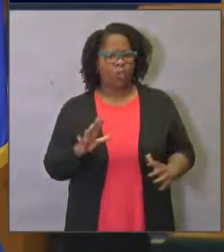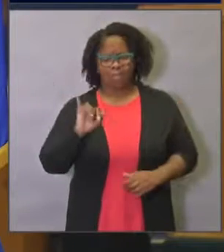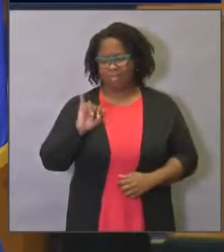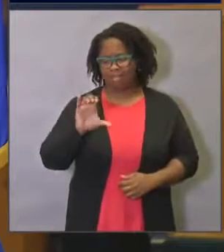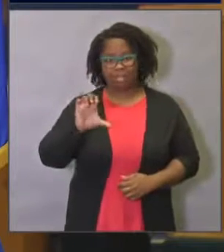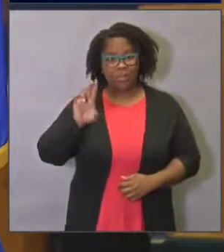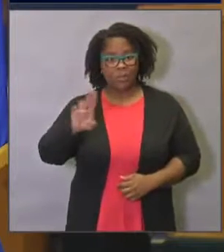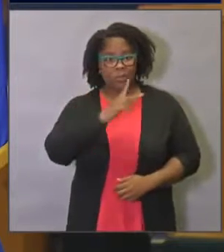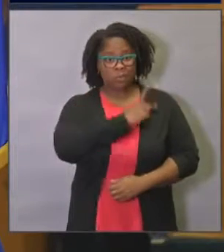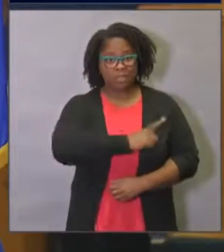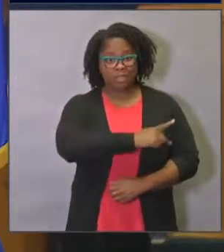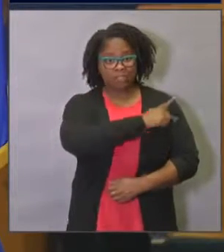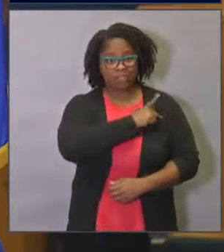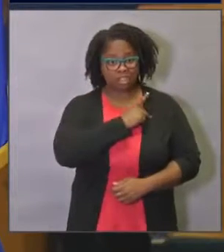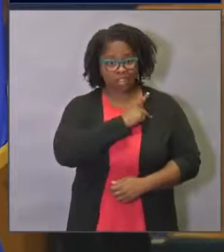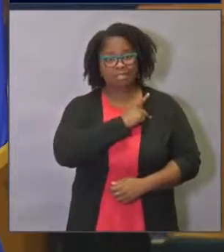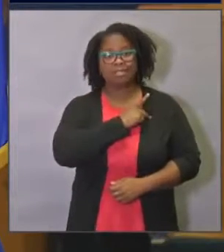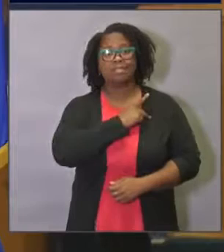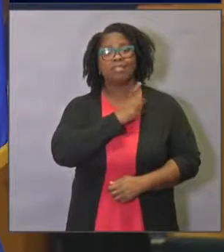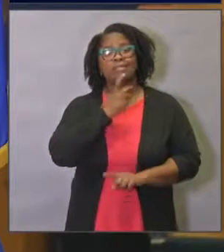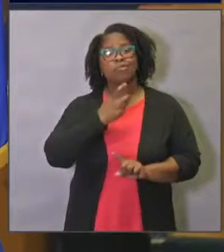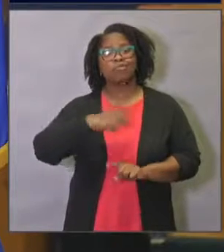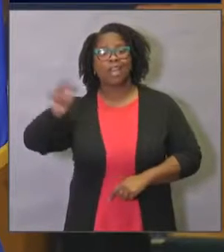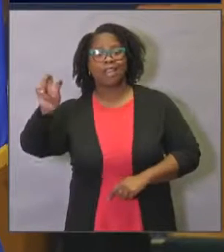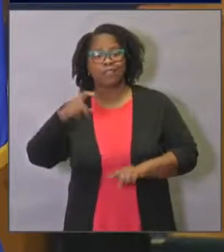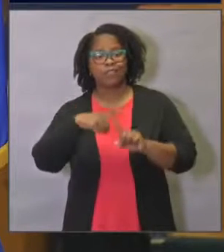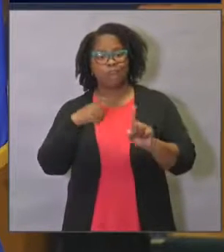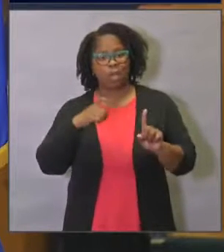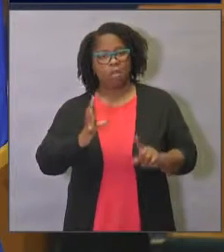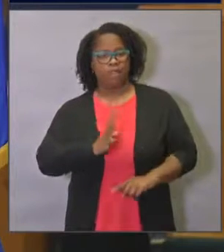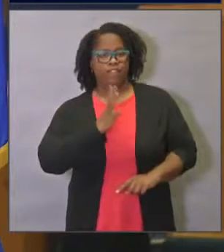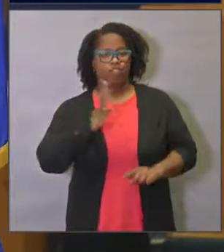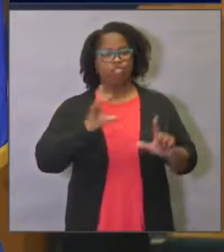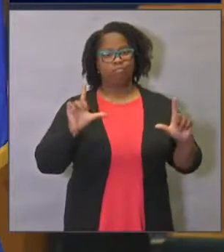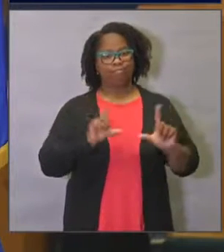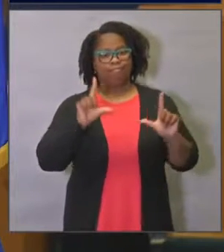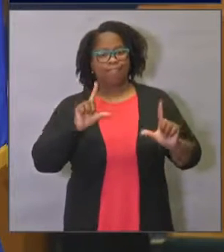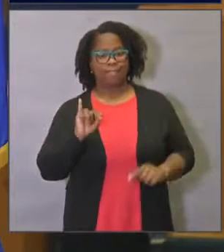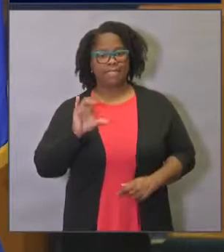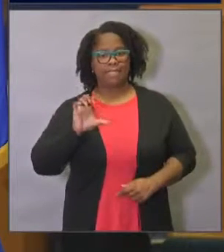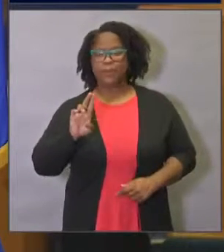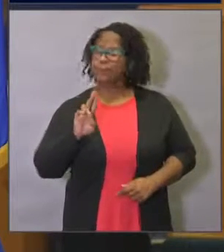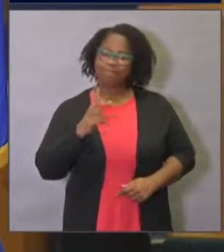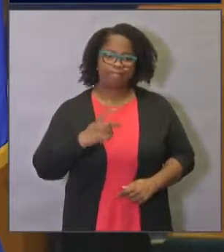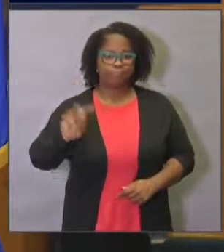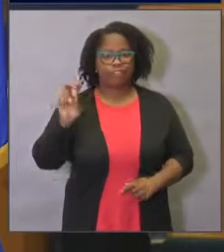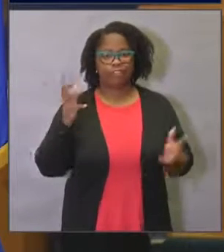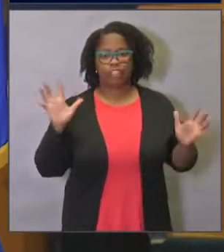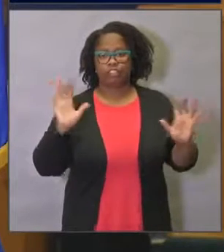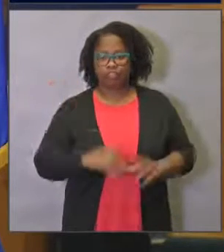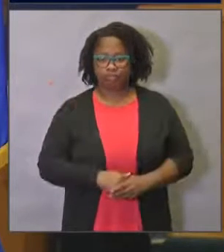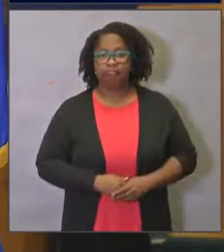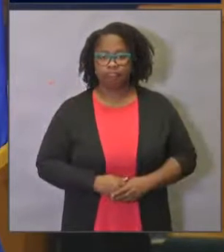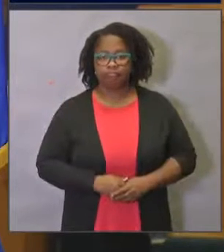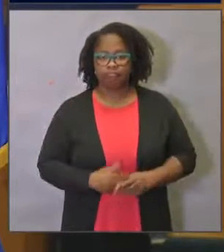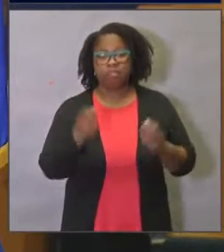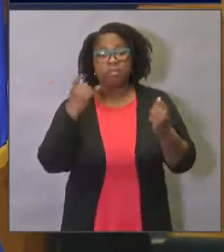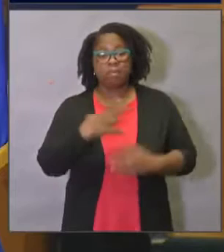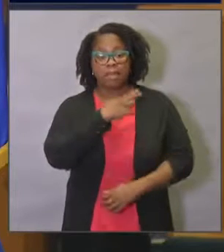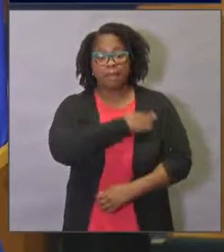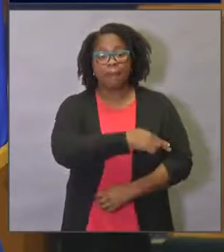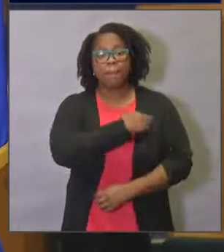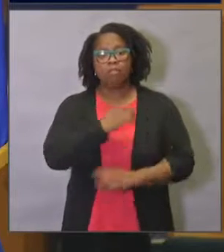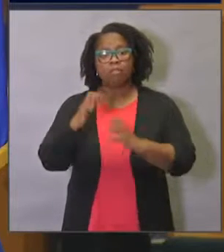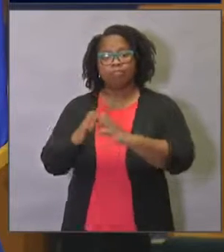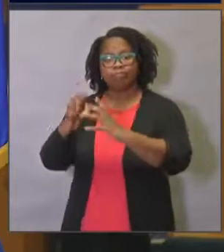unit patients out of what is the officially licensed intensive care units. Many hospitals have established ICU space